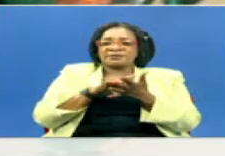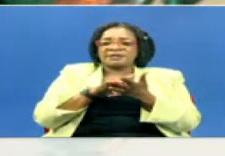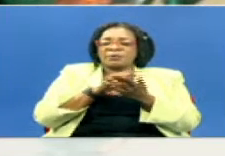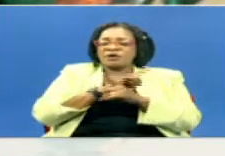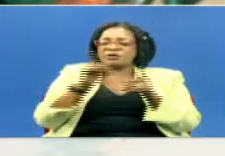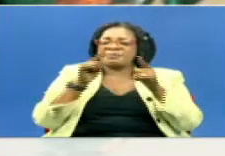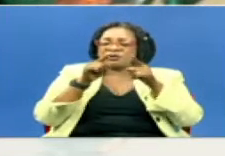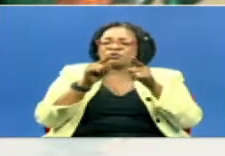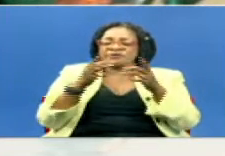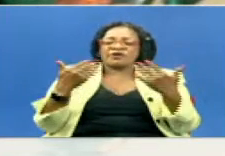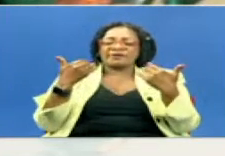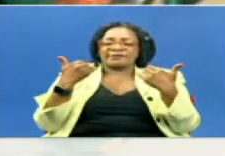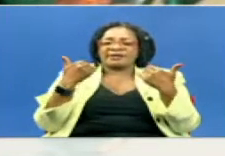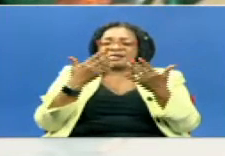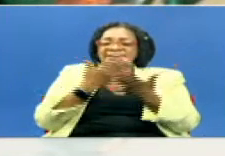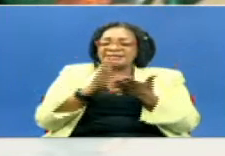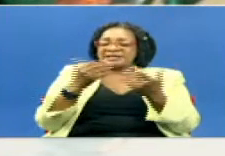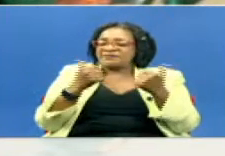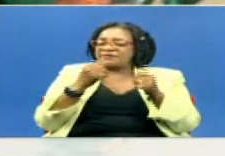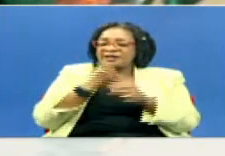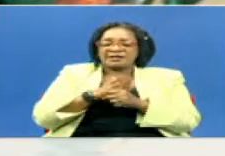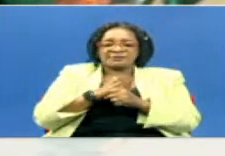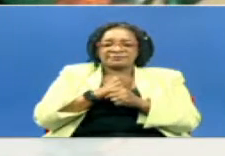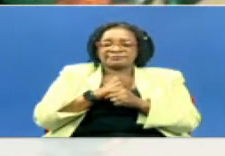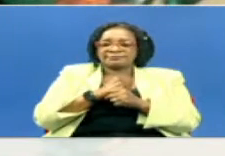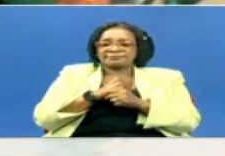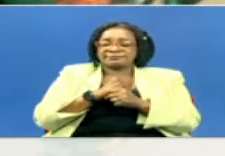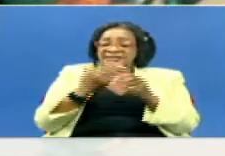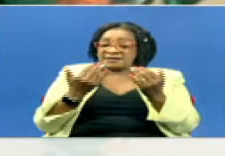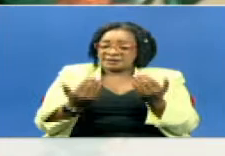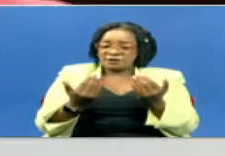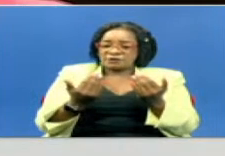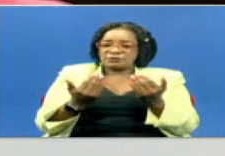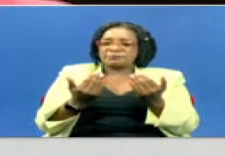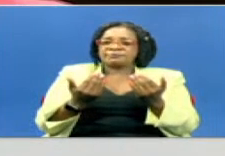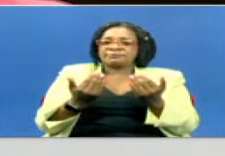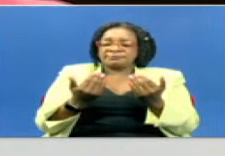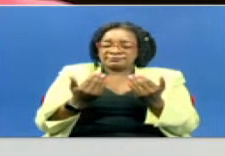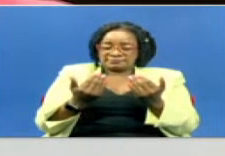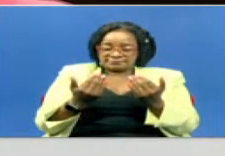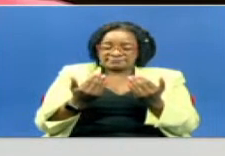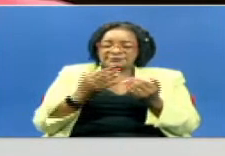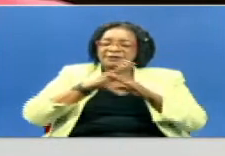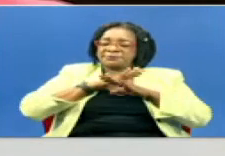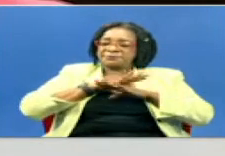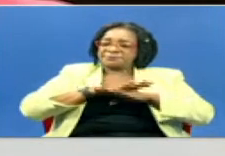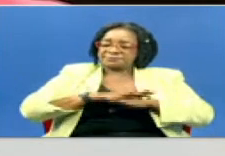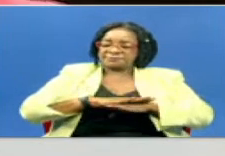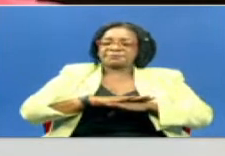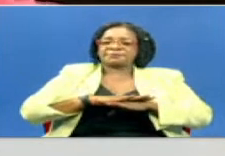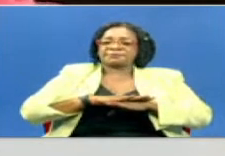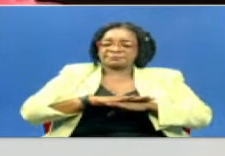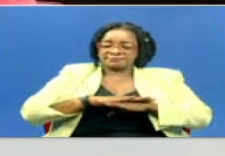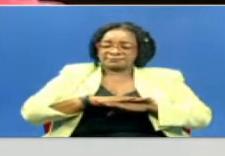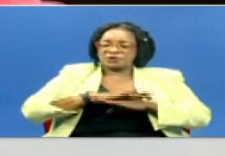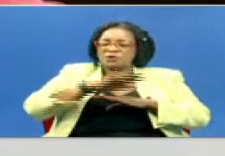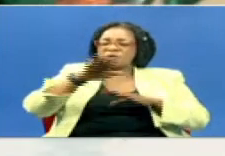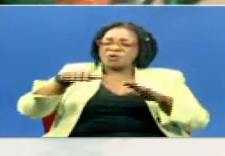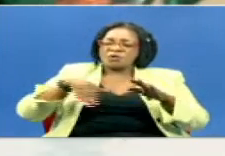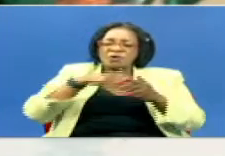forever of things I've never done. And now the chicken have come home to roost. All those